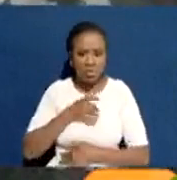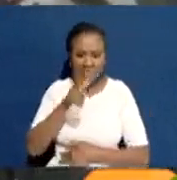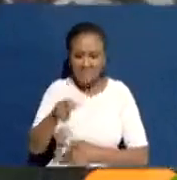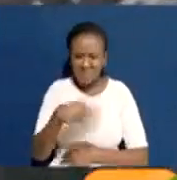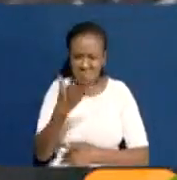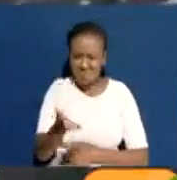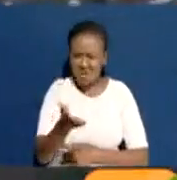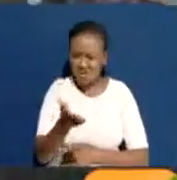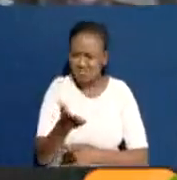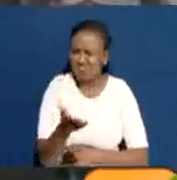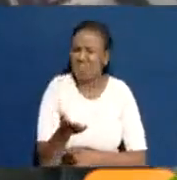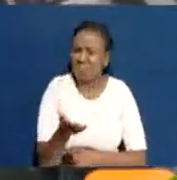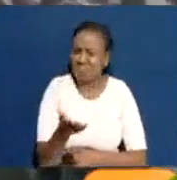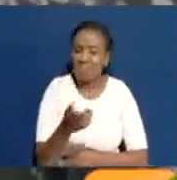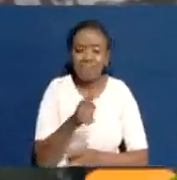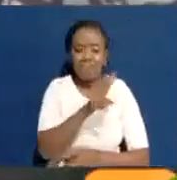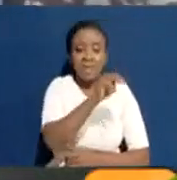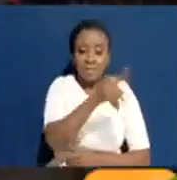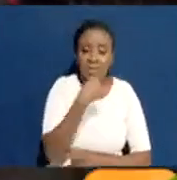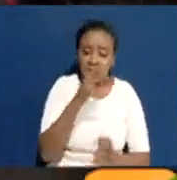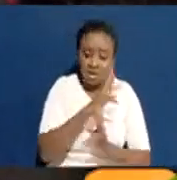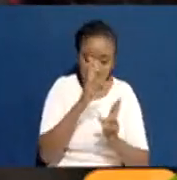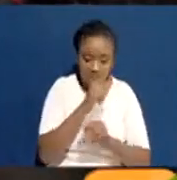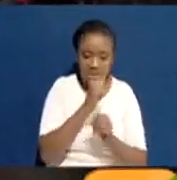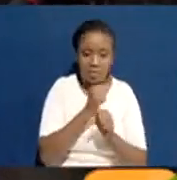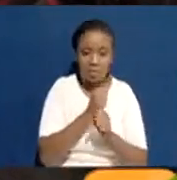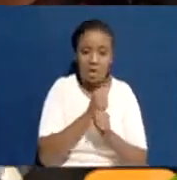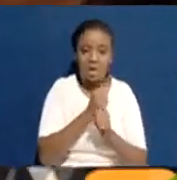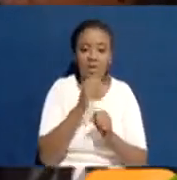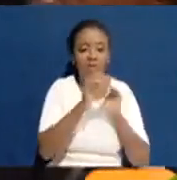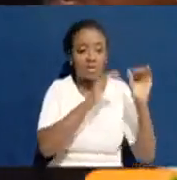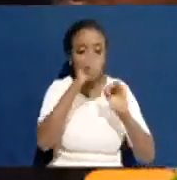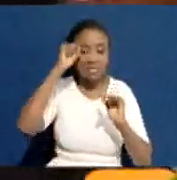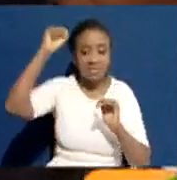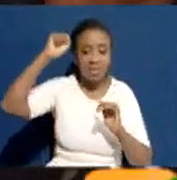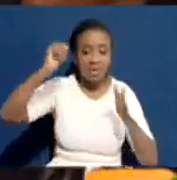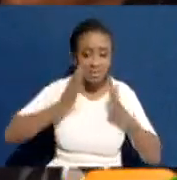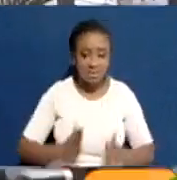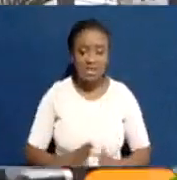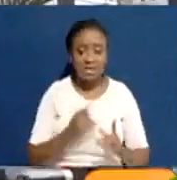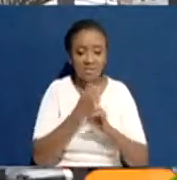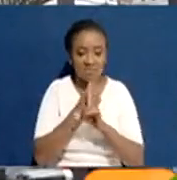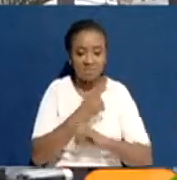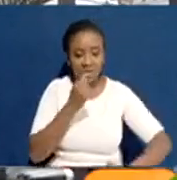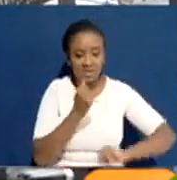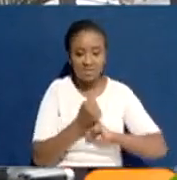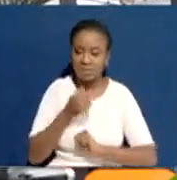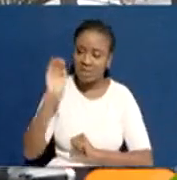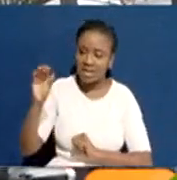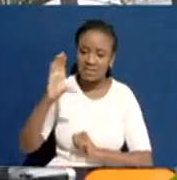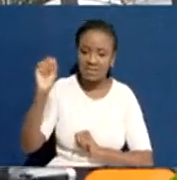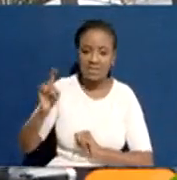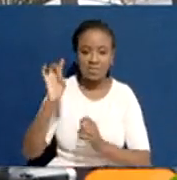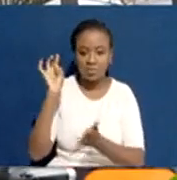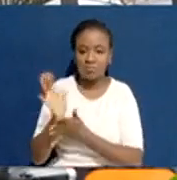MP says he will use all means, including calling in favors from his political colleagues, to ask the cabinet secretary